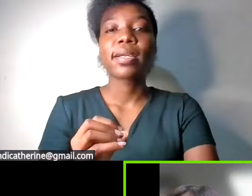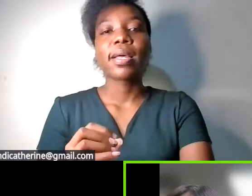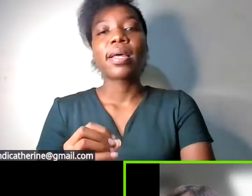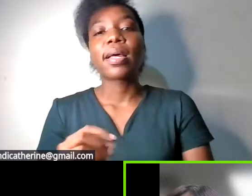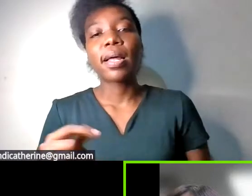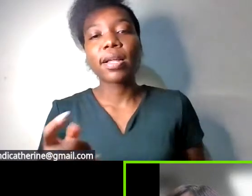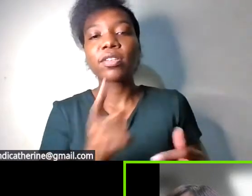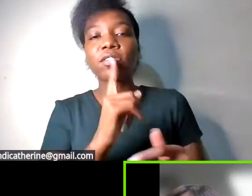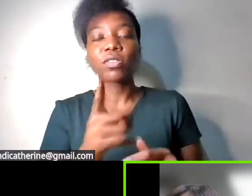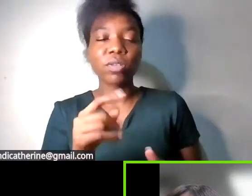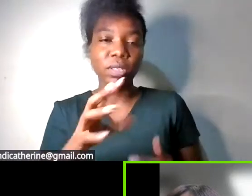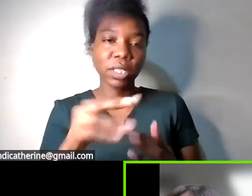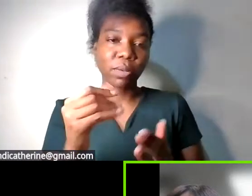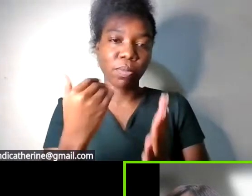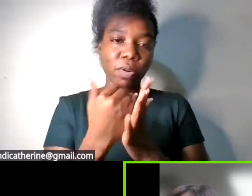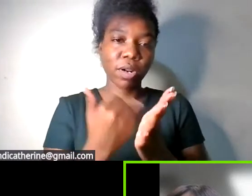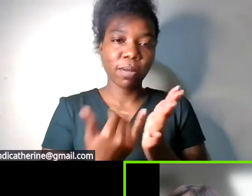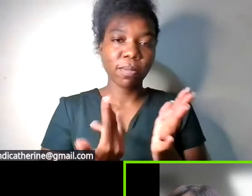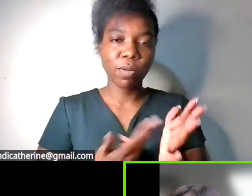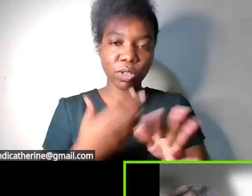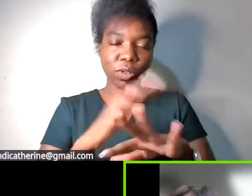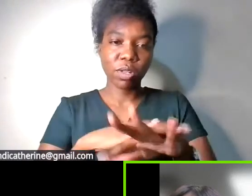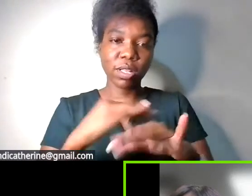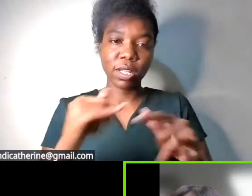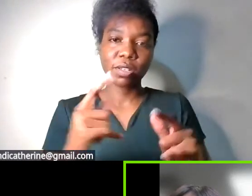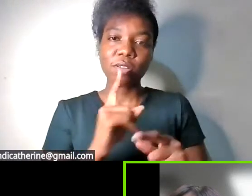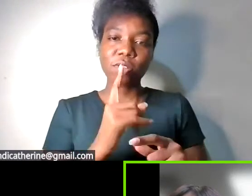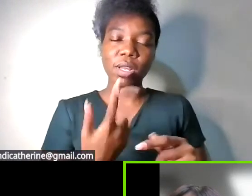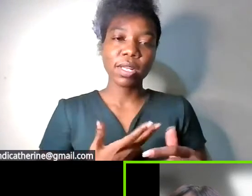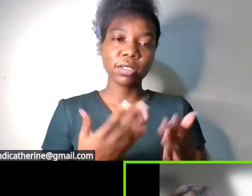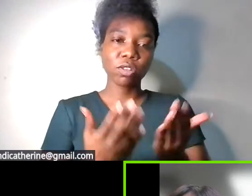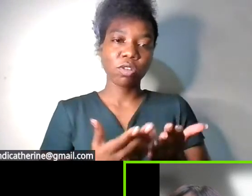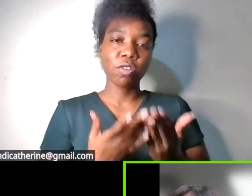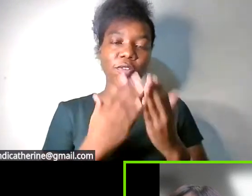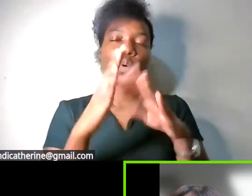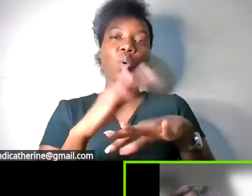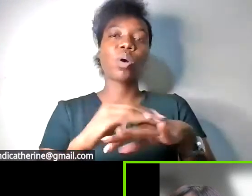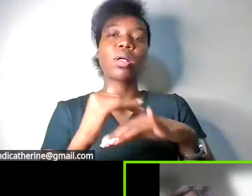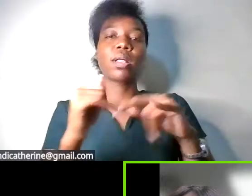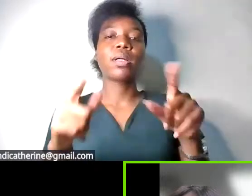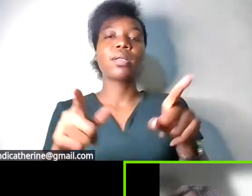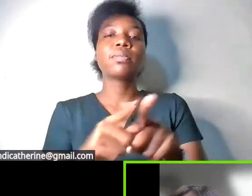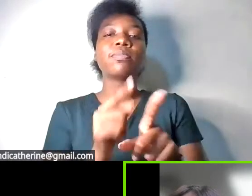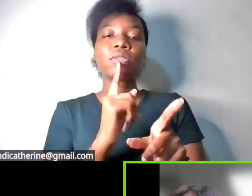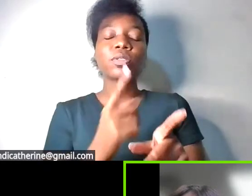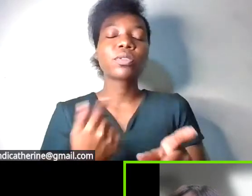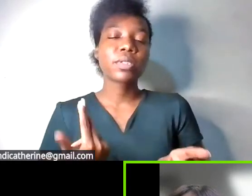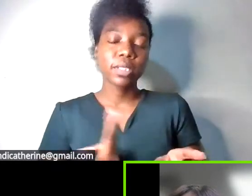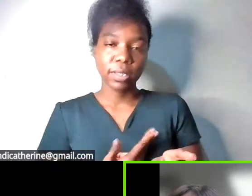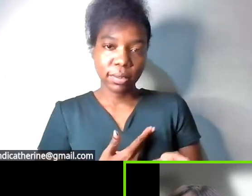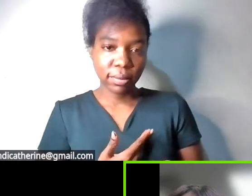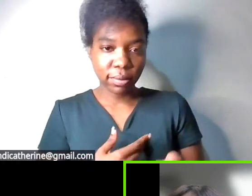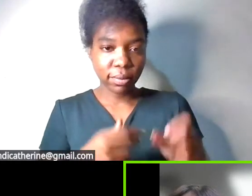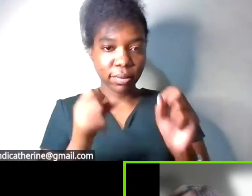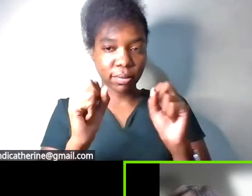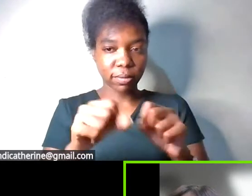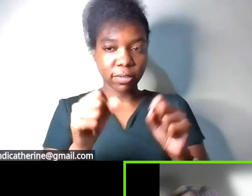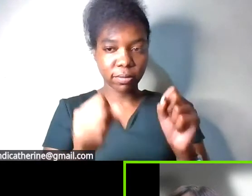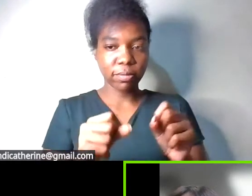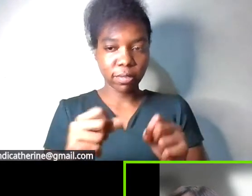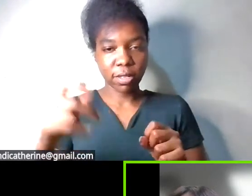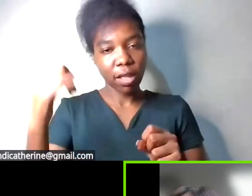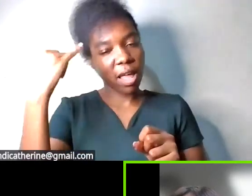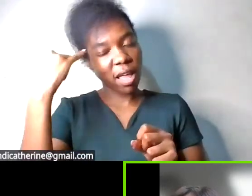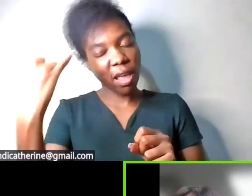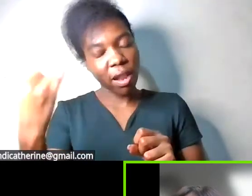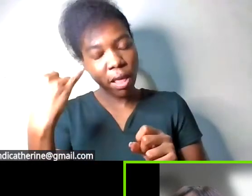program online. So we do offer it online as well. But again, I would highly suggest just kind of coming here and experiencing Canada